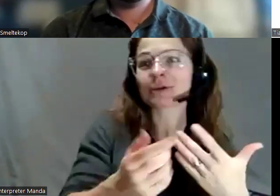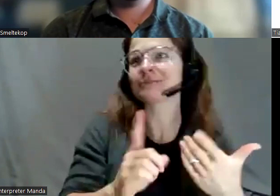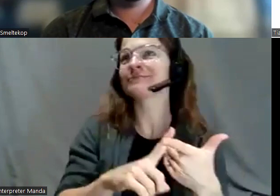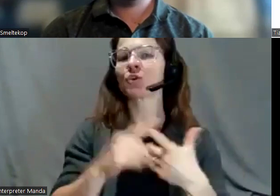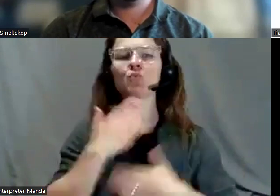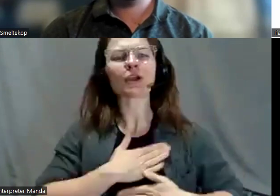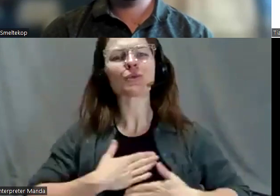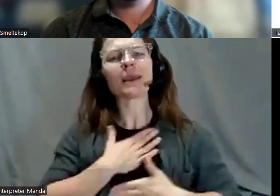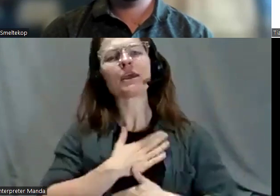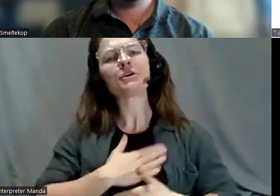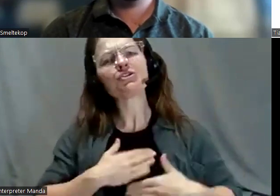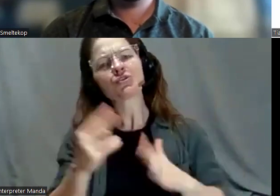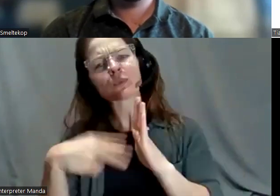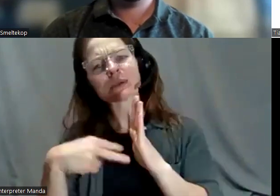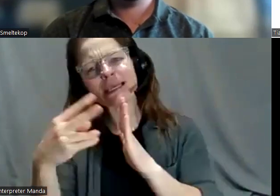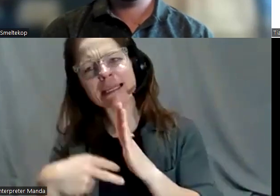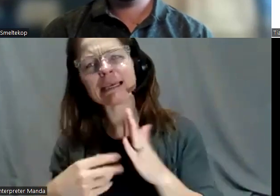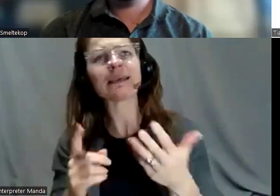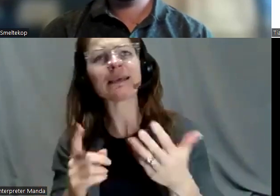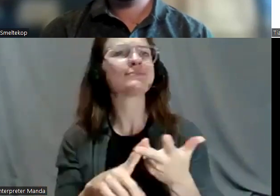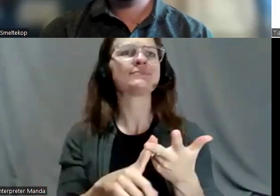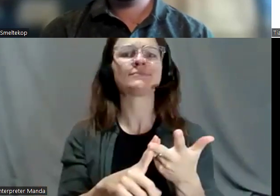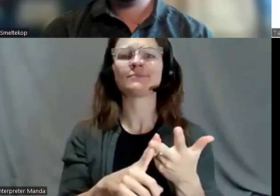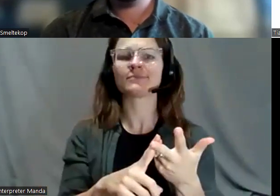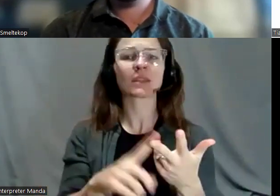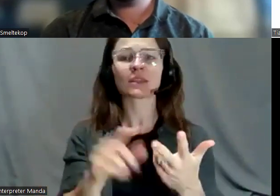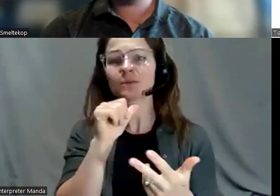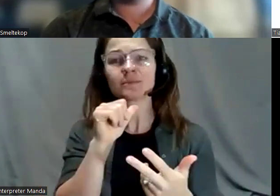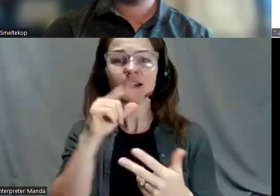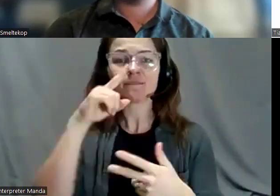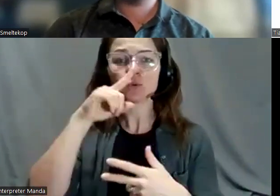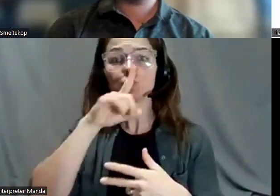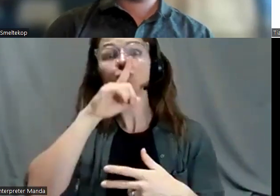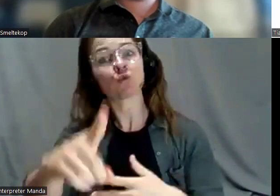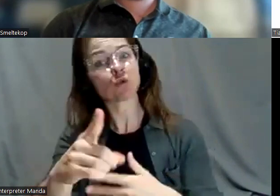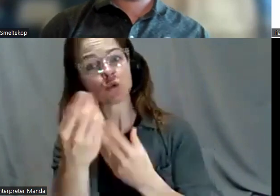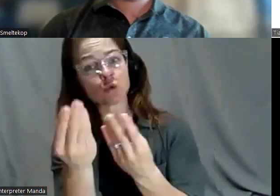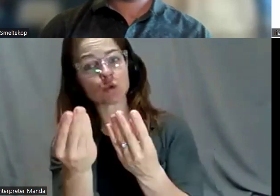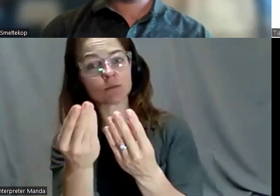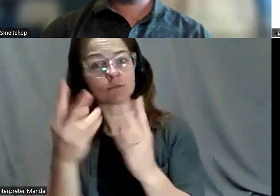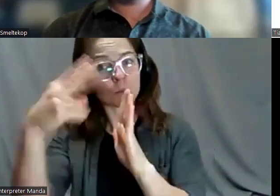recreational reading, or some type of nonfiction material they want to access,